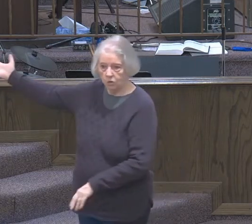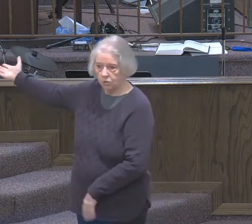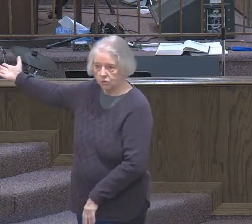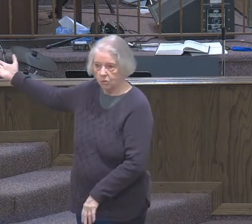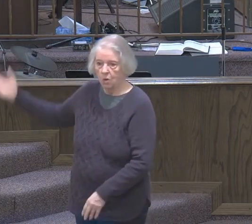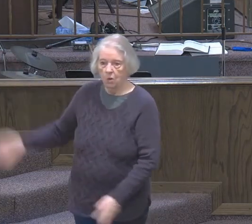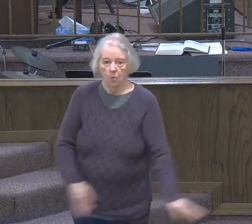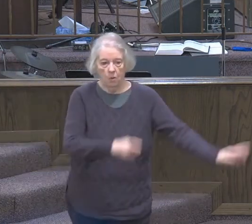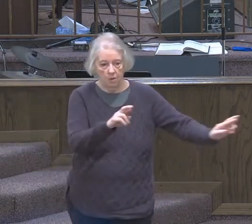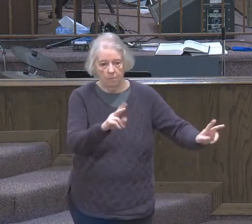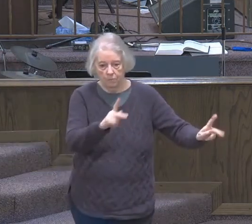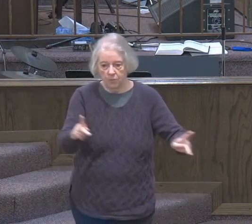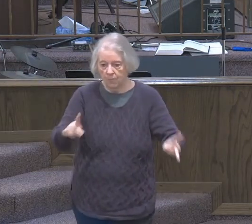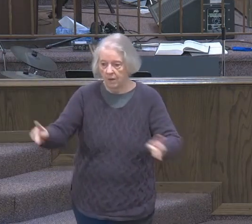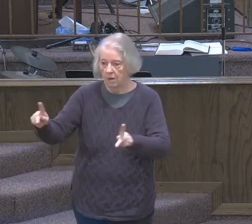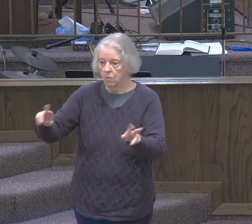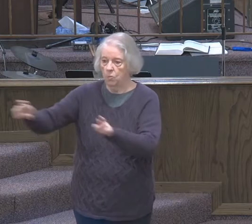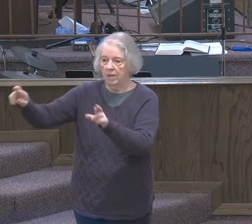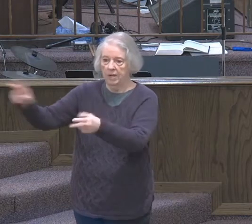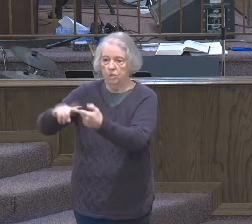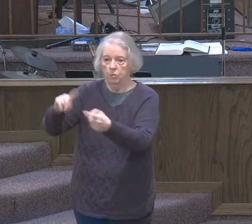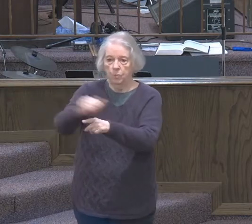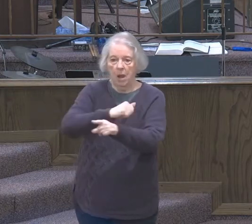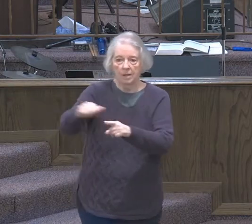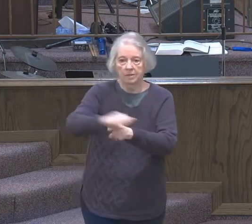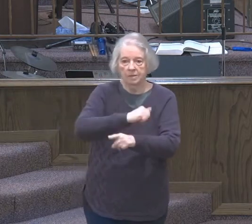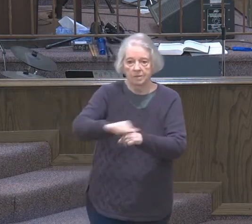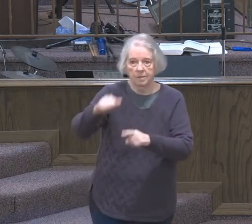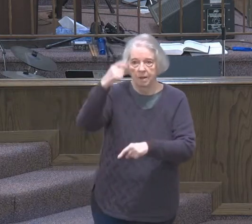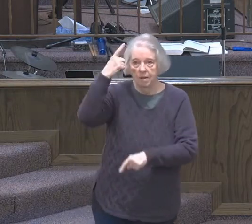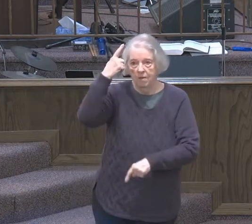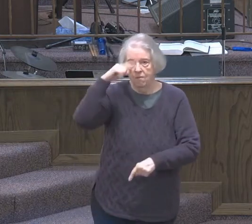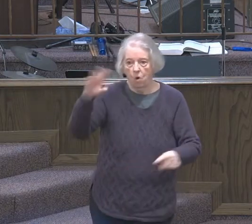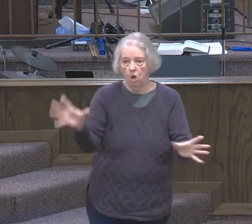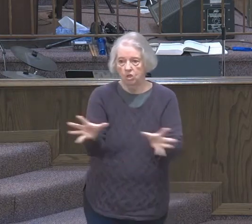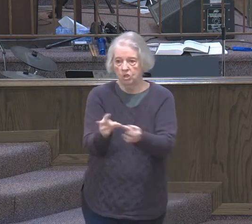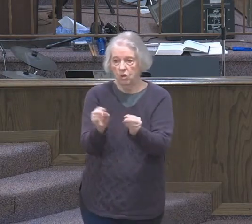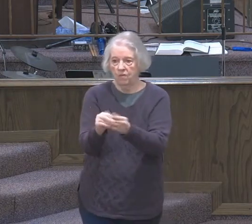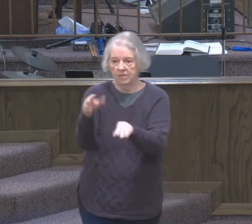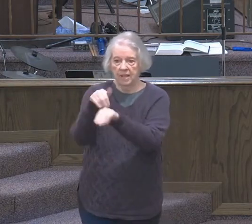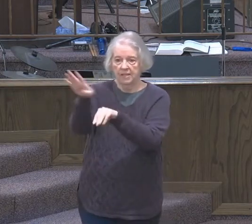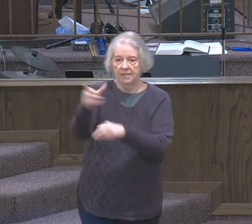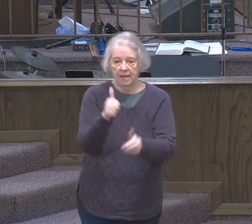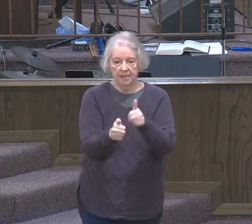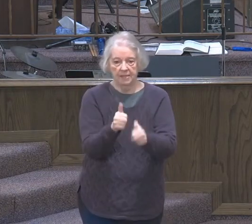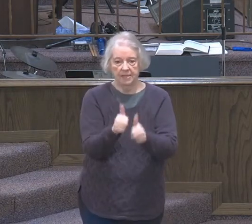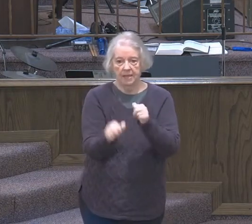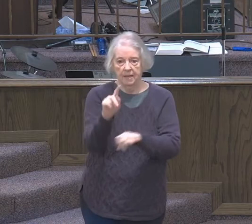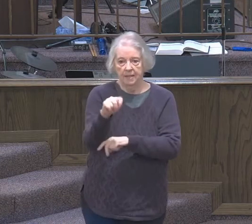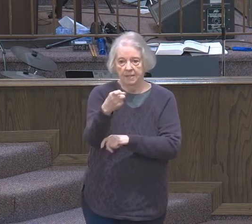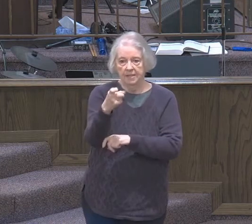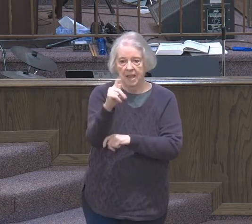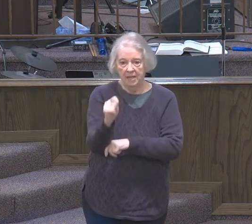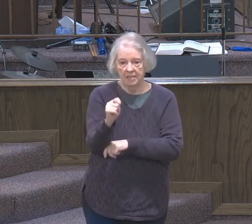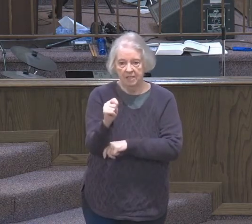practice for the recording of our service today, I sent Rob a text and I said, "You're probably not going to like me